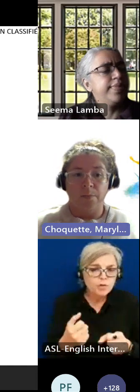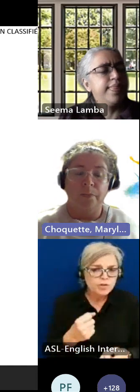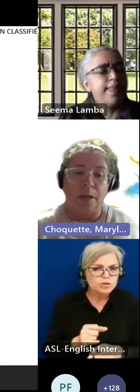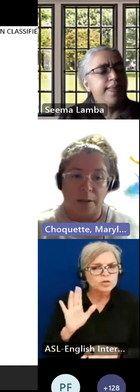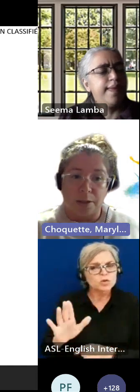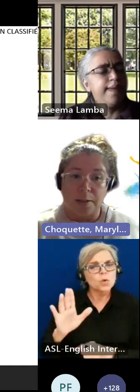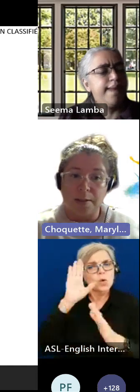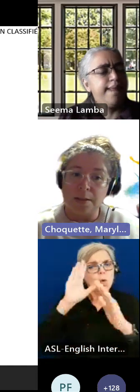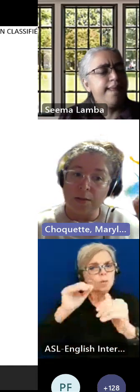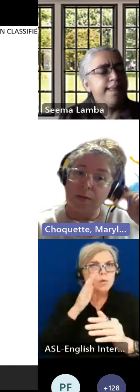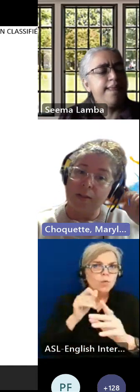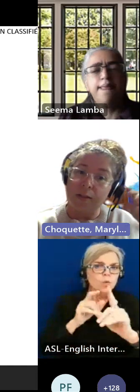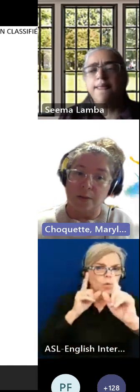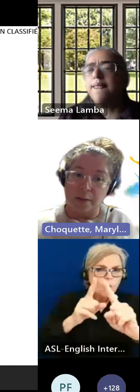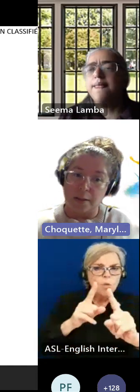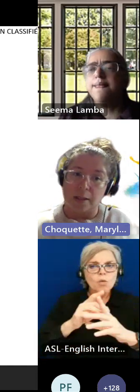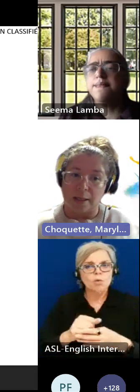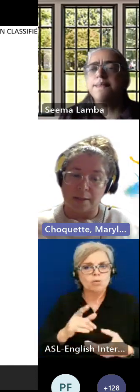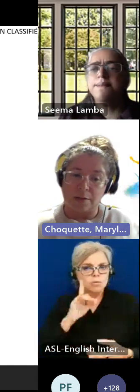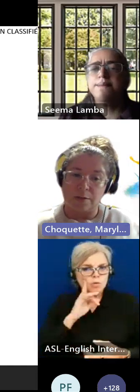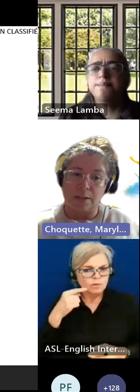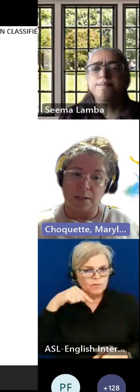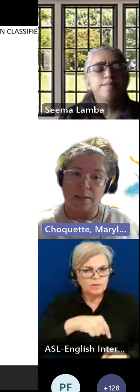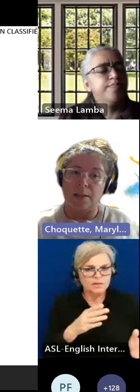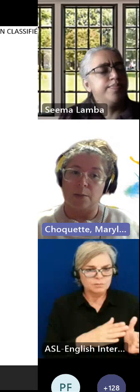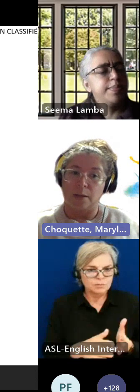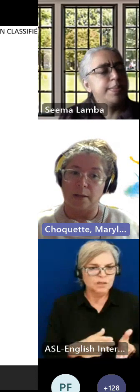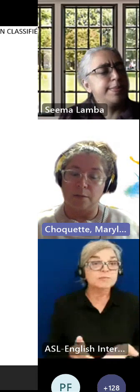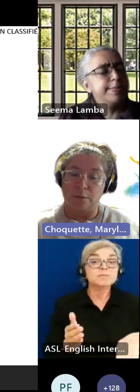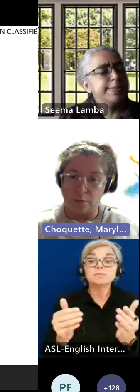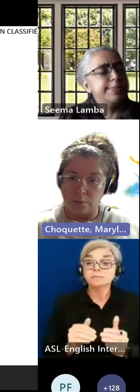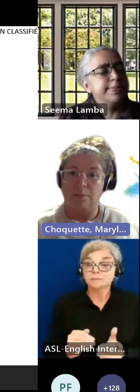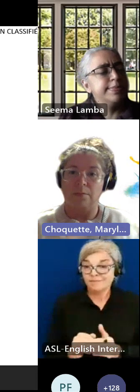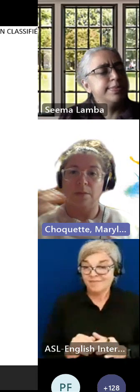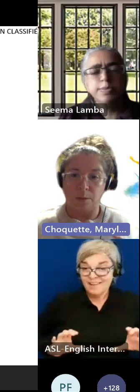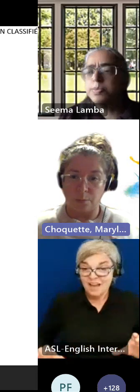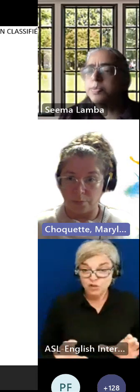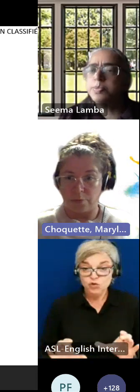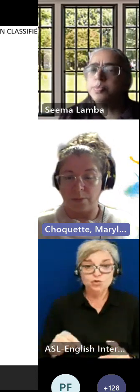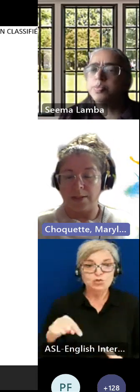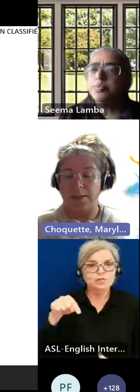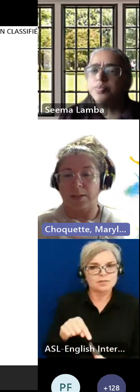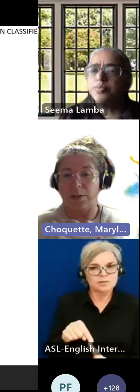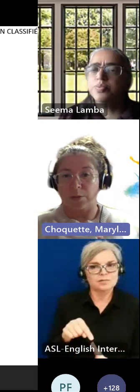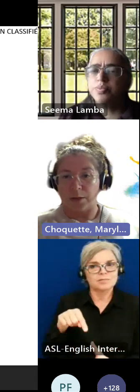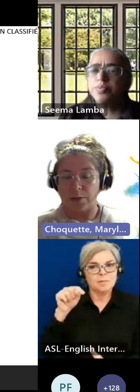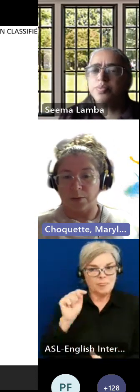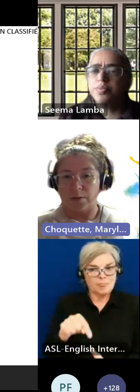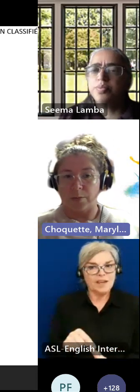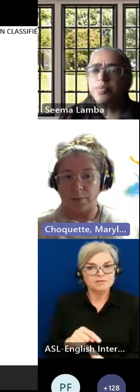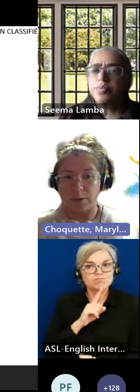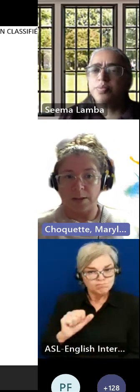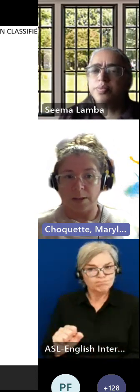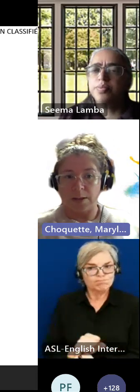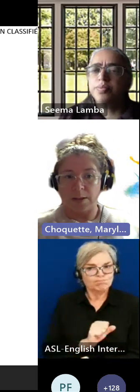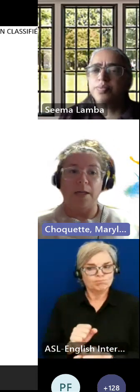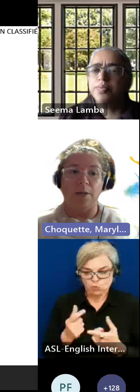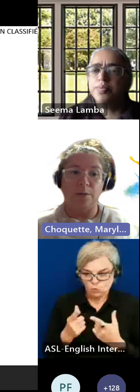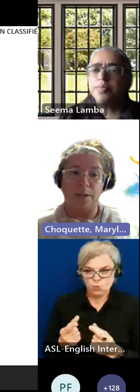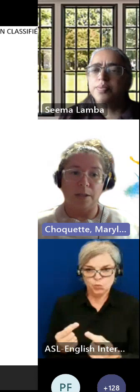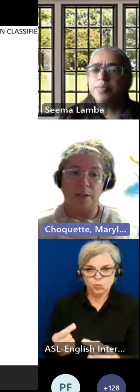years. Actions, so these are the activities that relate to improvements in your actual